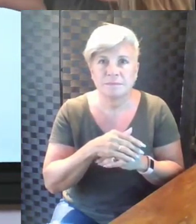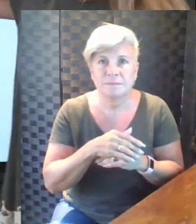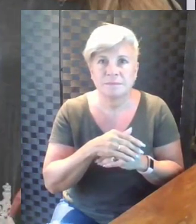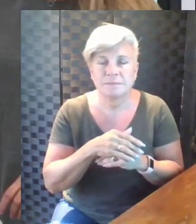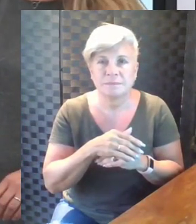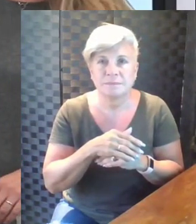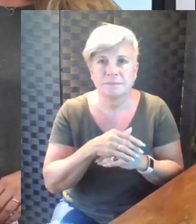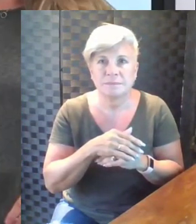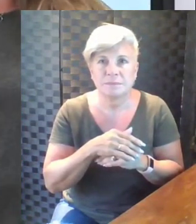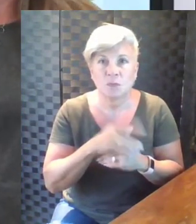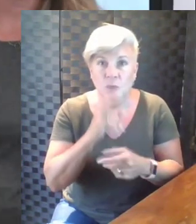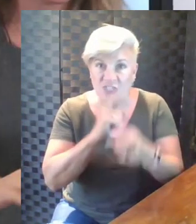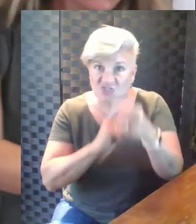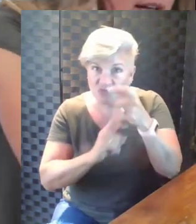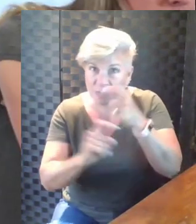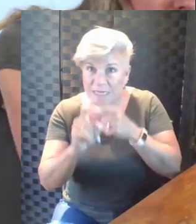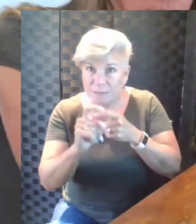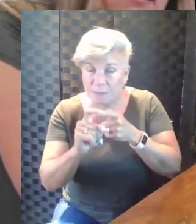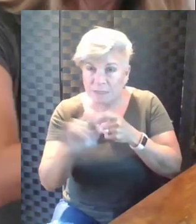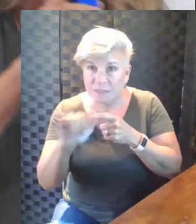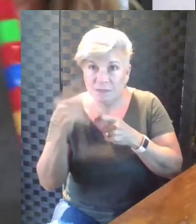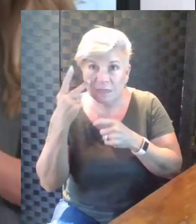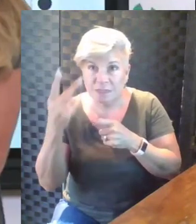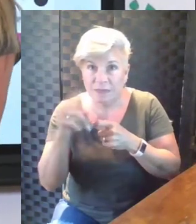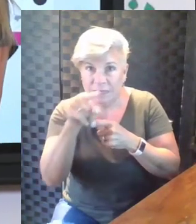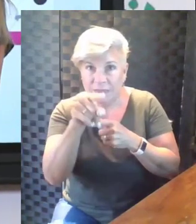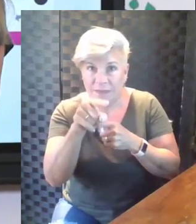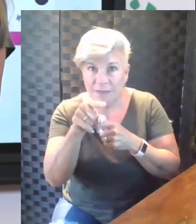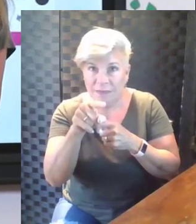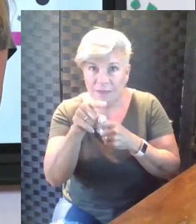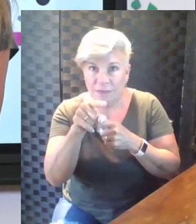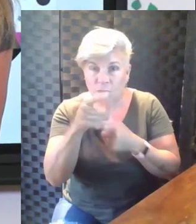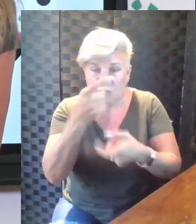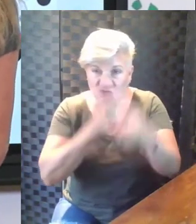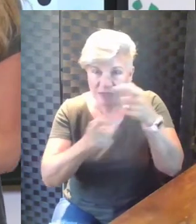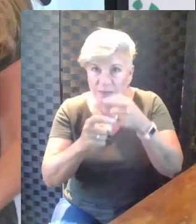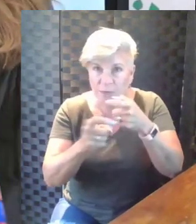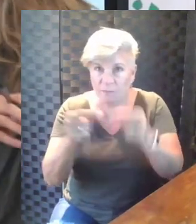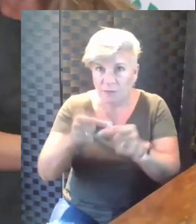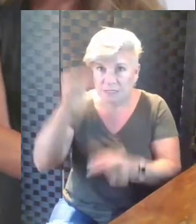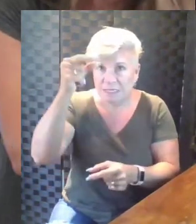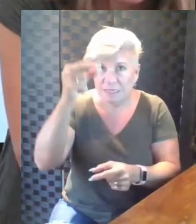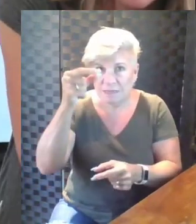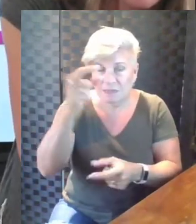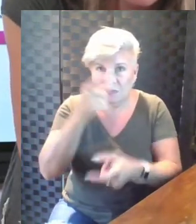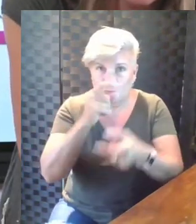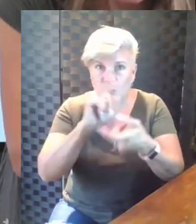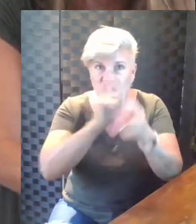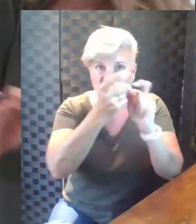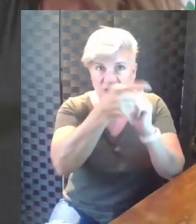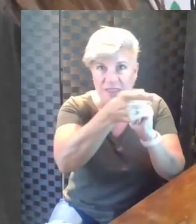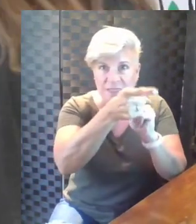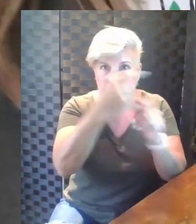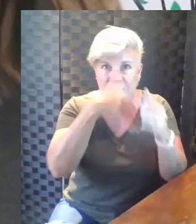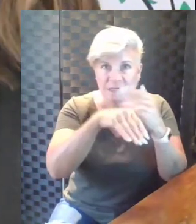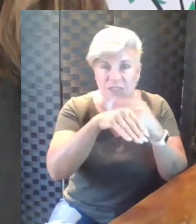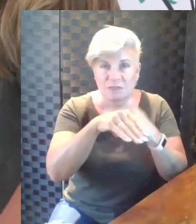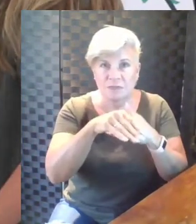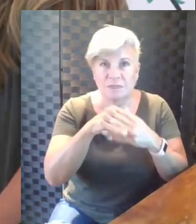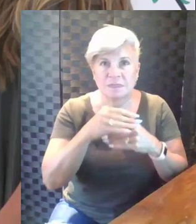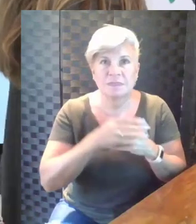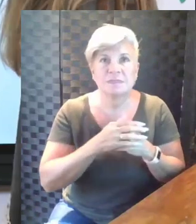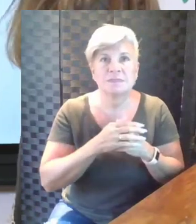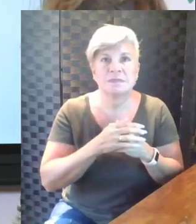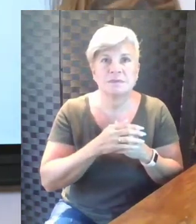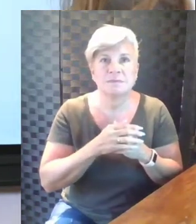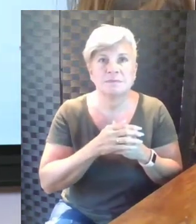and we can trade those in, just like you saw. We traded them in for a stick here. We're going to turn these into a stick or a rod